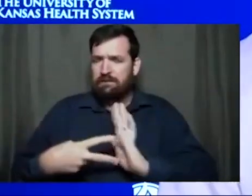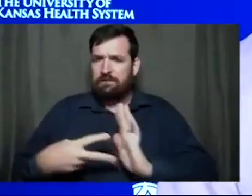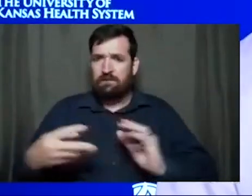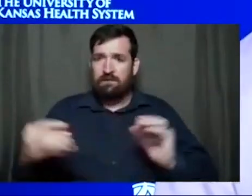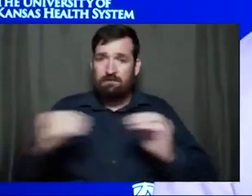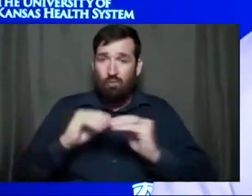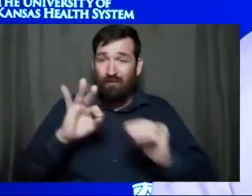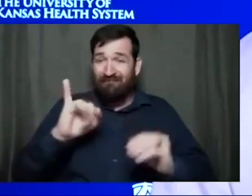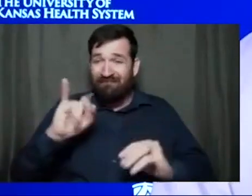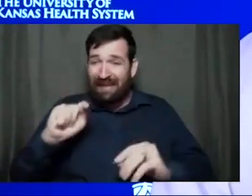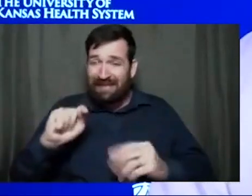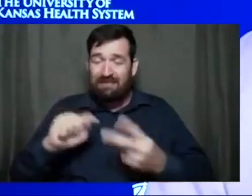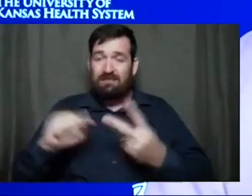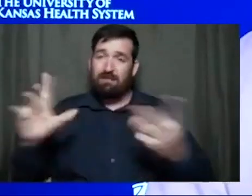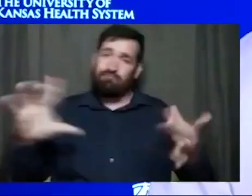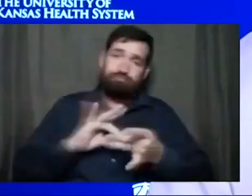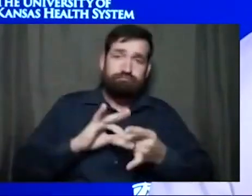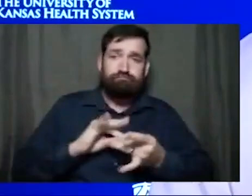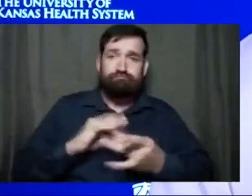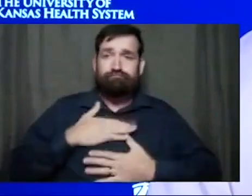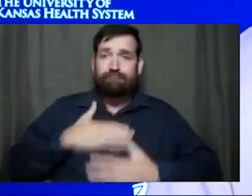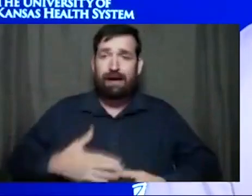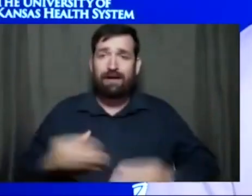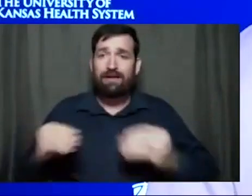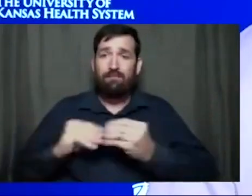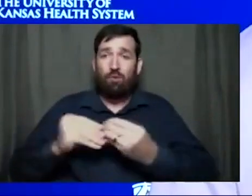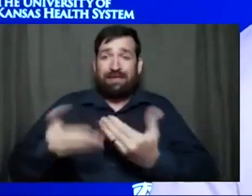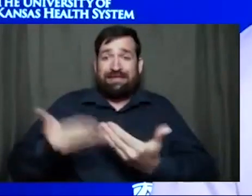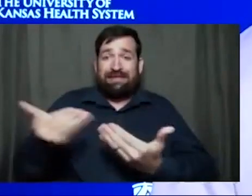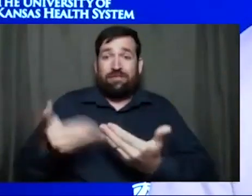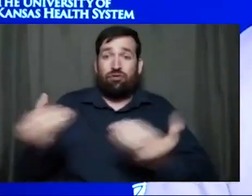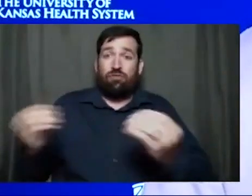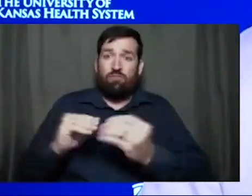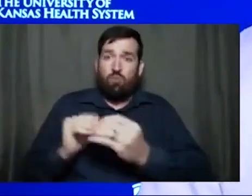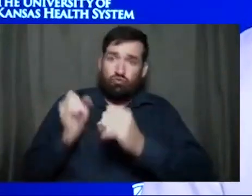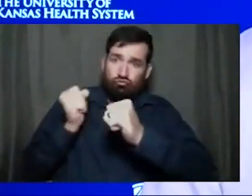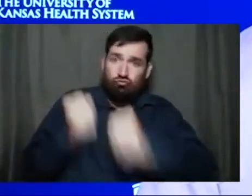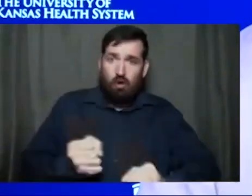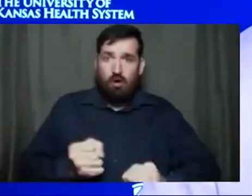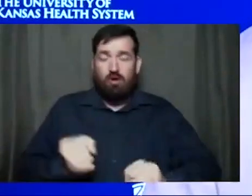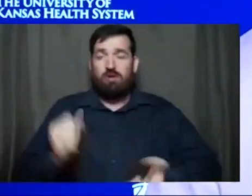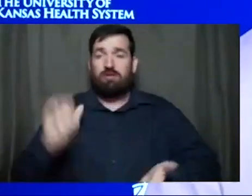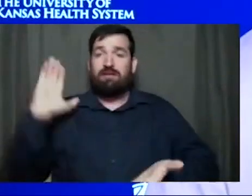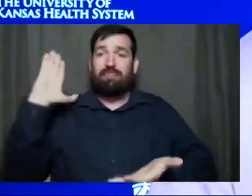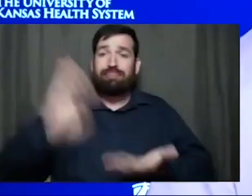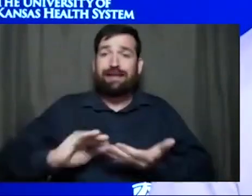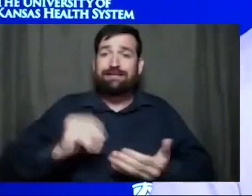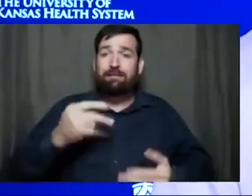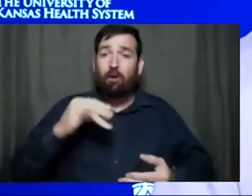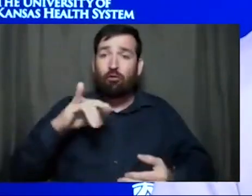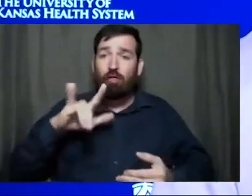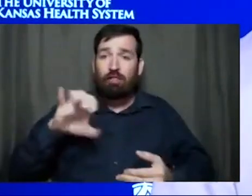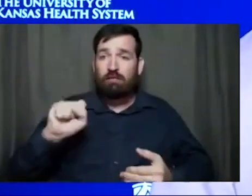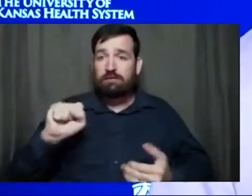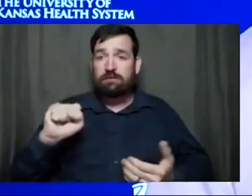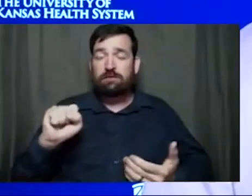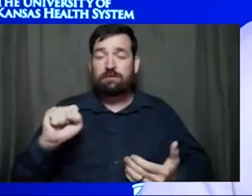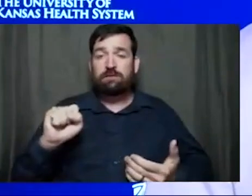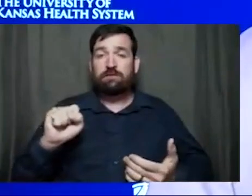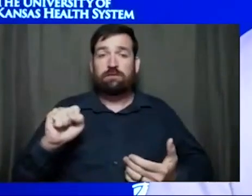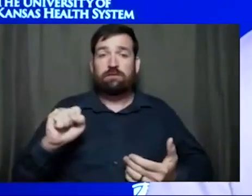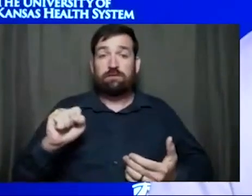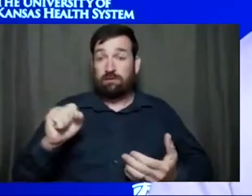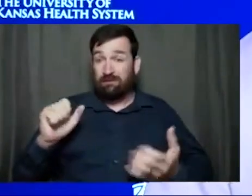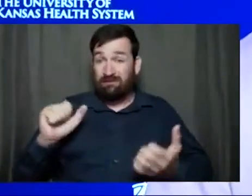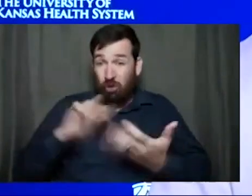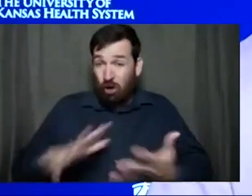our receptors easier and tighter? Does fewer particles then, because of that, cause more infection? Are